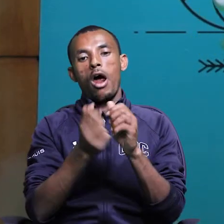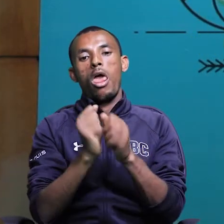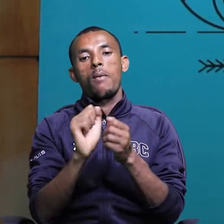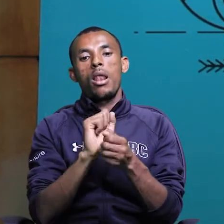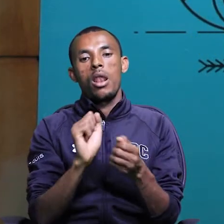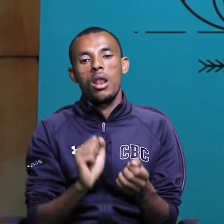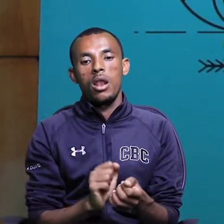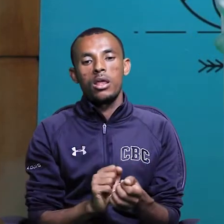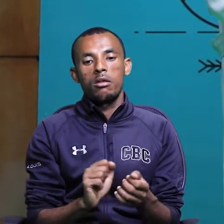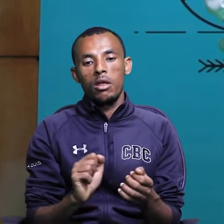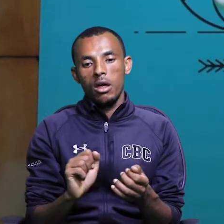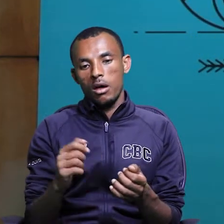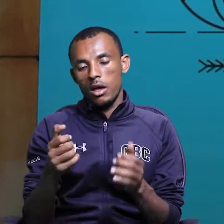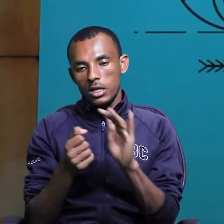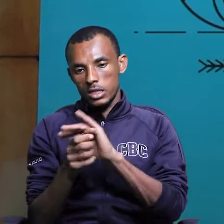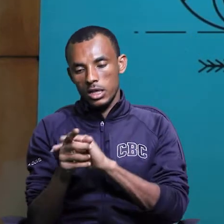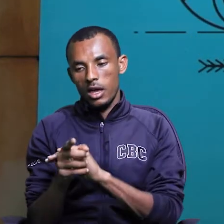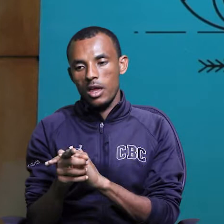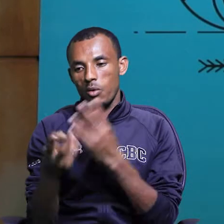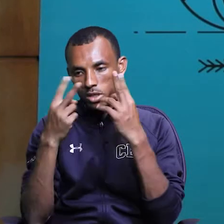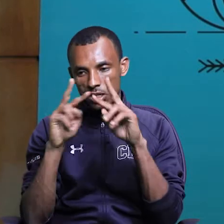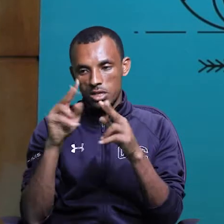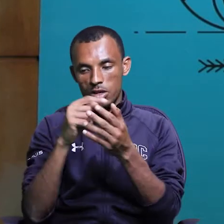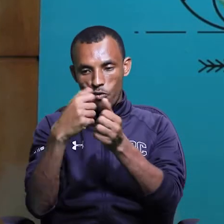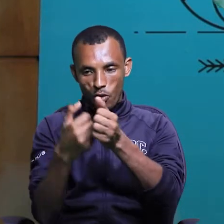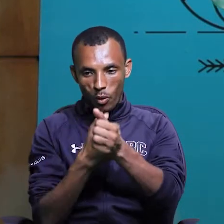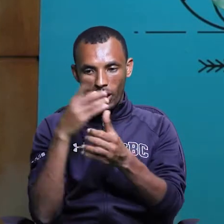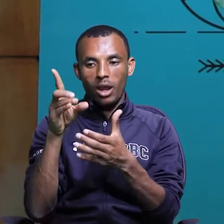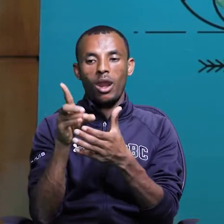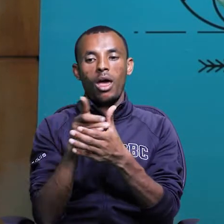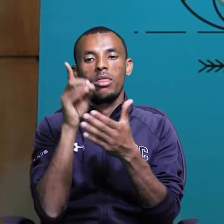Take another exercise. Consider the following data.